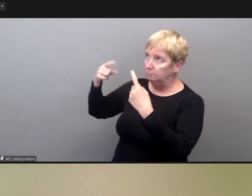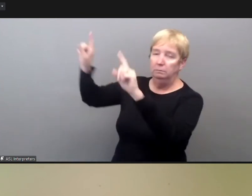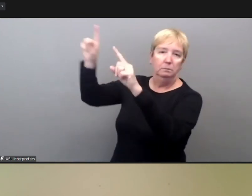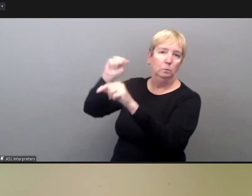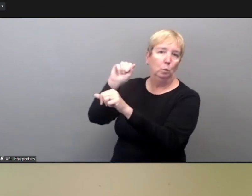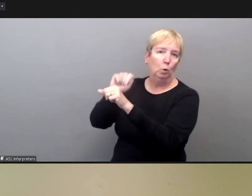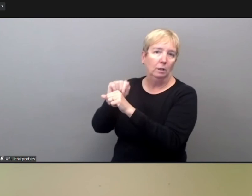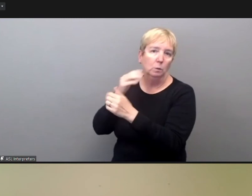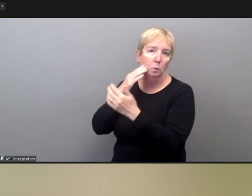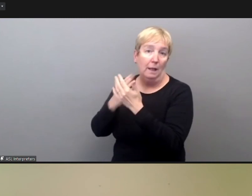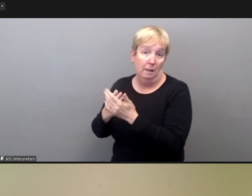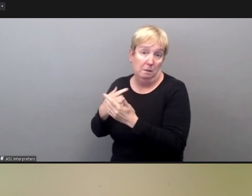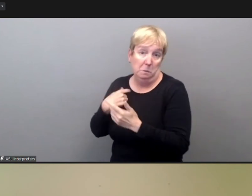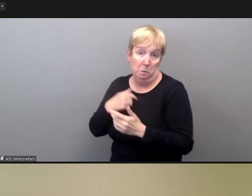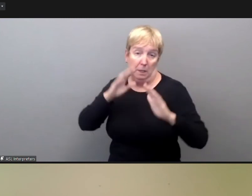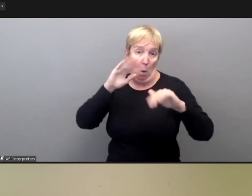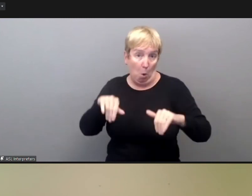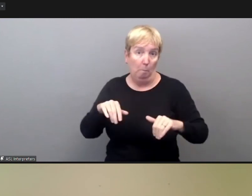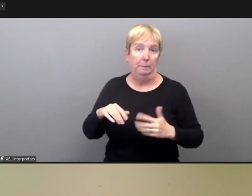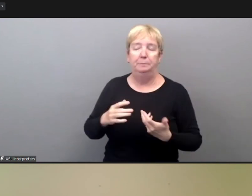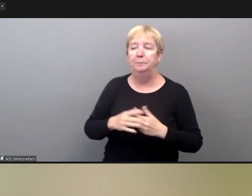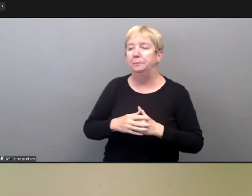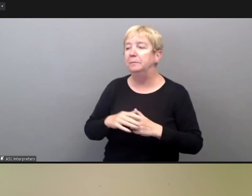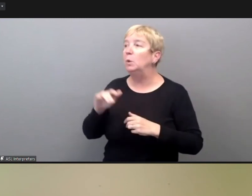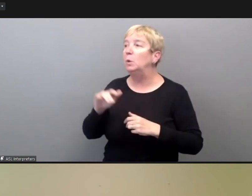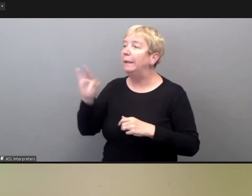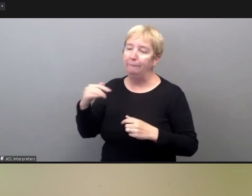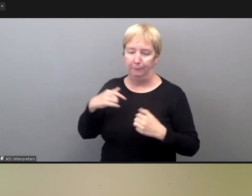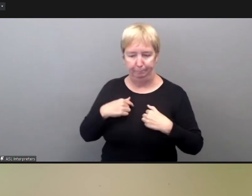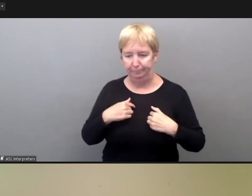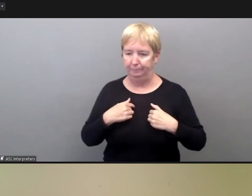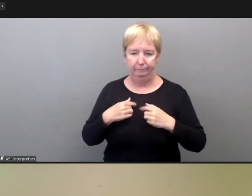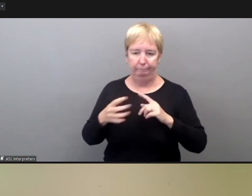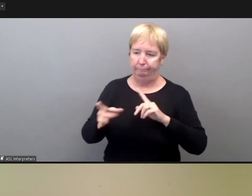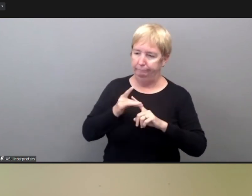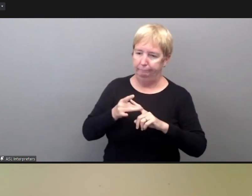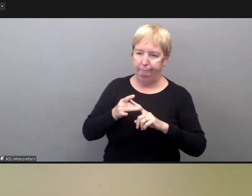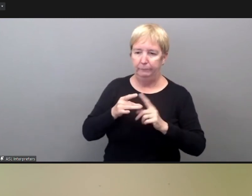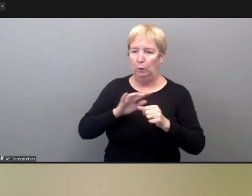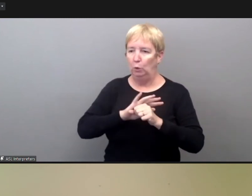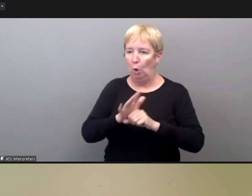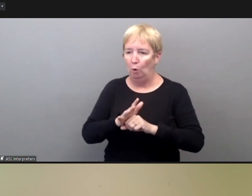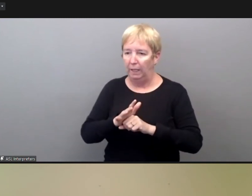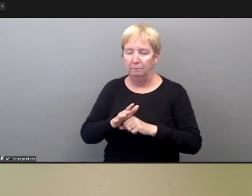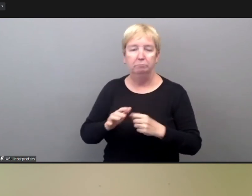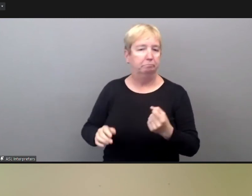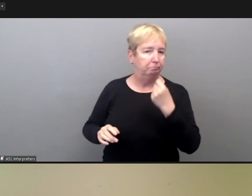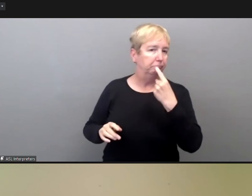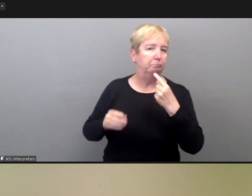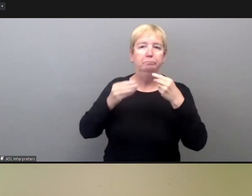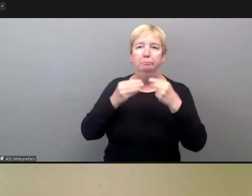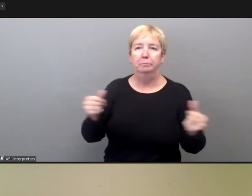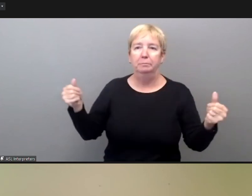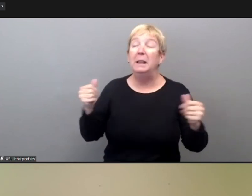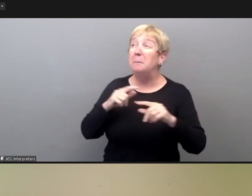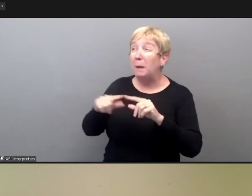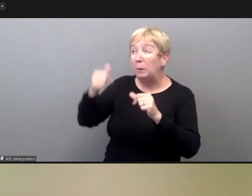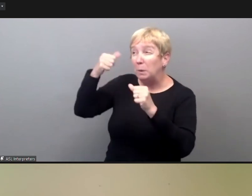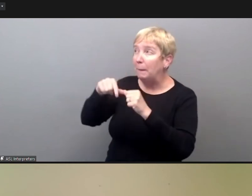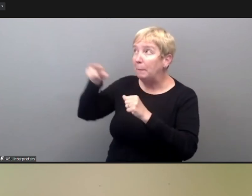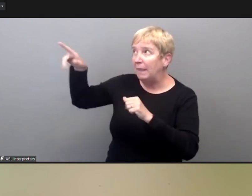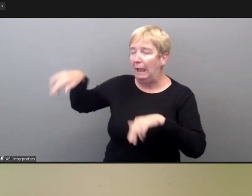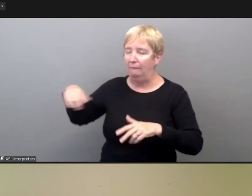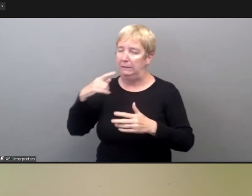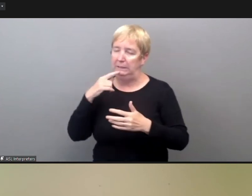they did develop COVID. We don't know what the criteria for treatment are because that wasn't in the press release. They